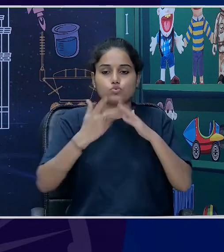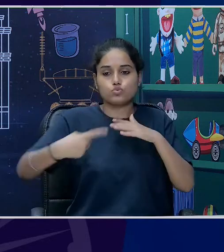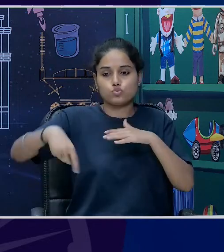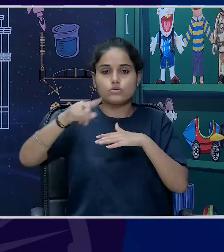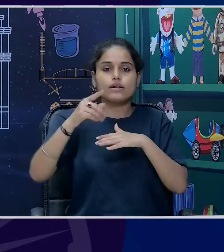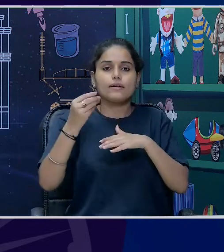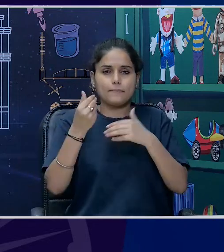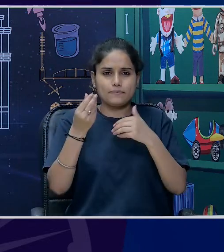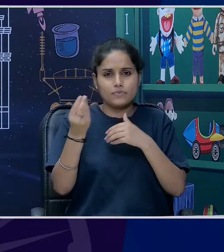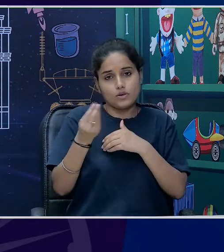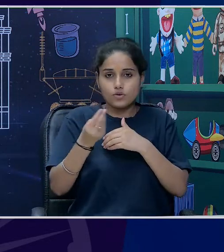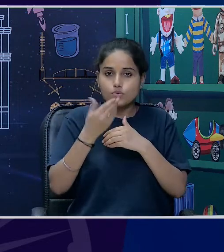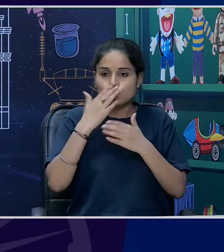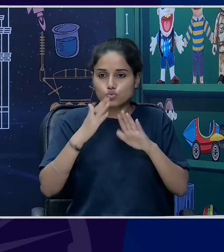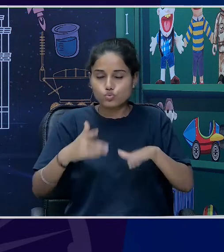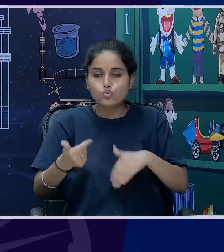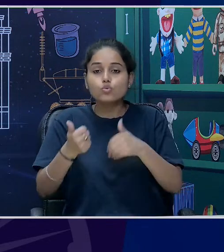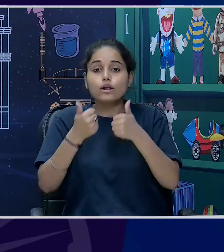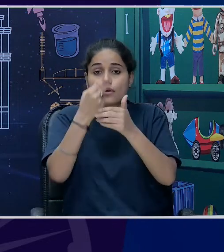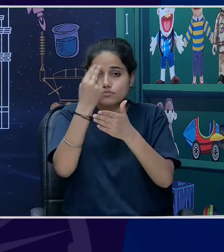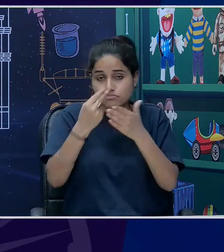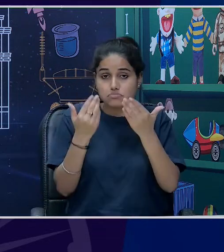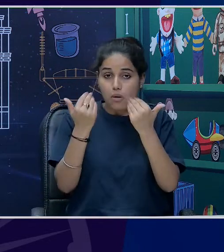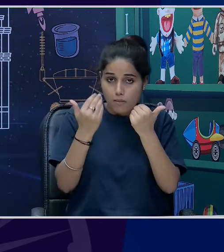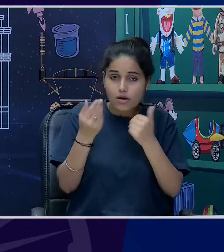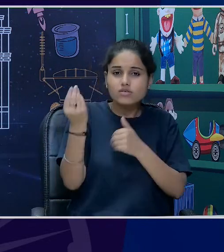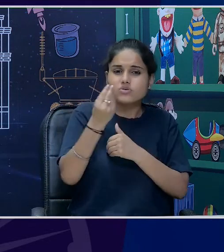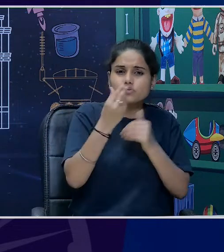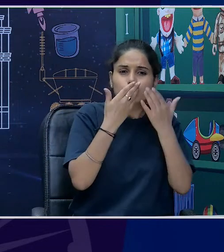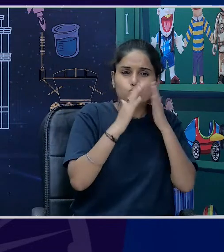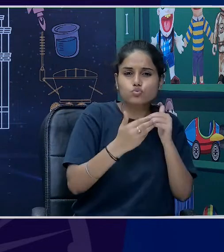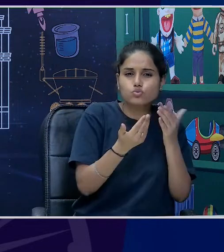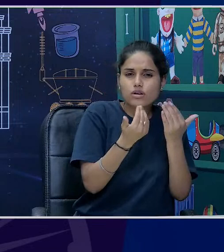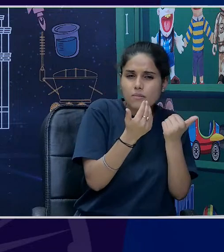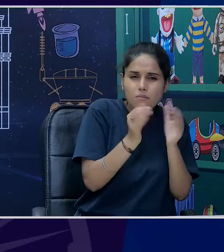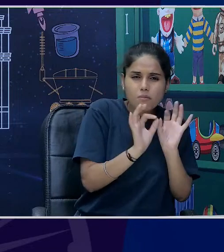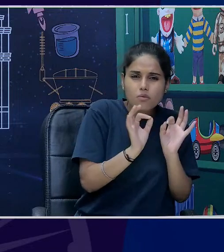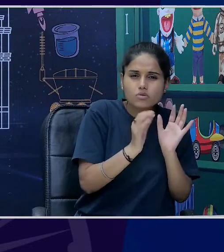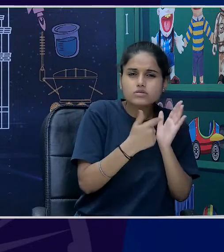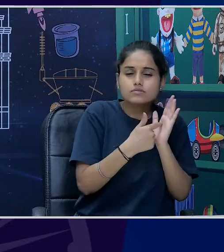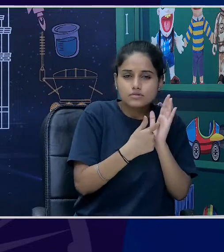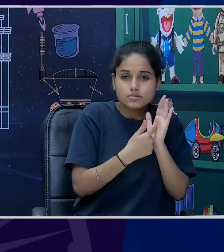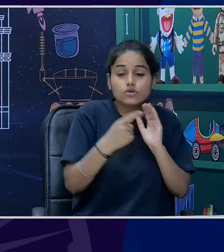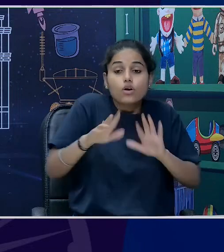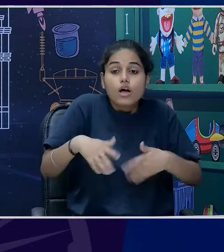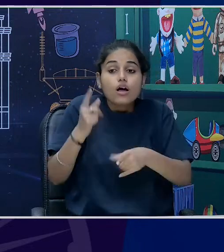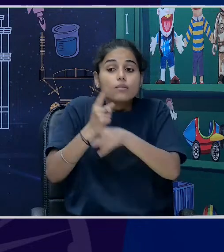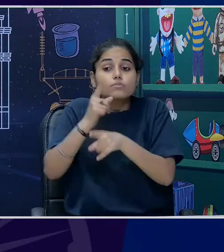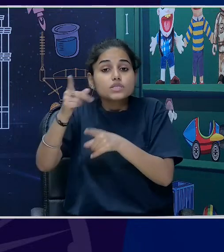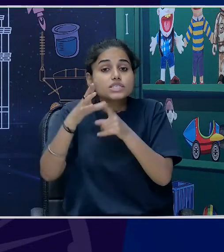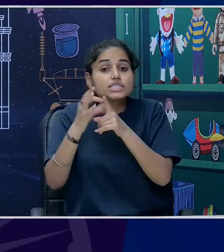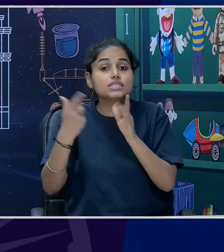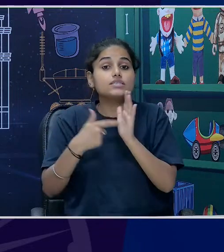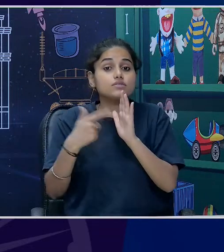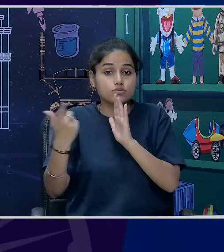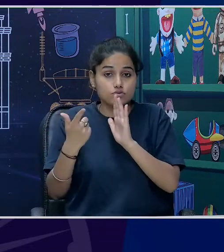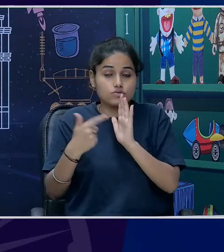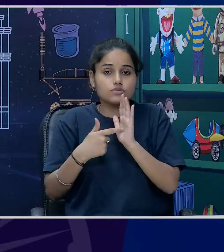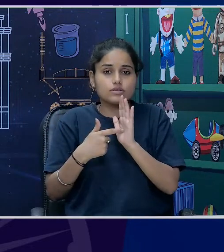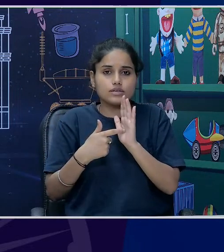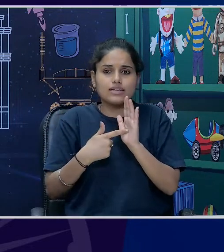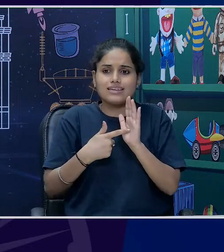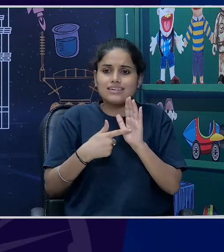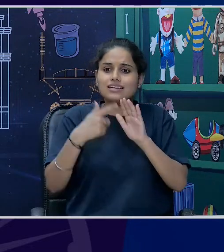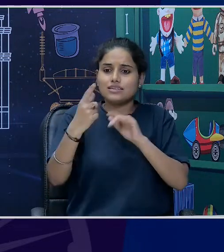classroom who cannot draw. So now how the teacher can deliver? We can't leave the students.